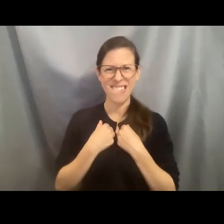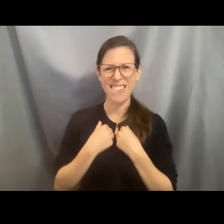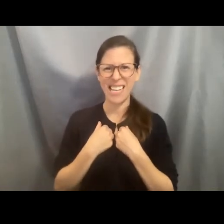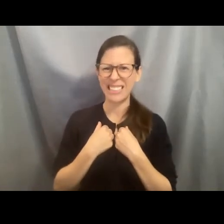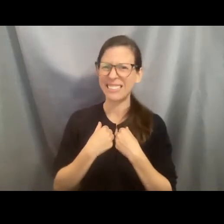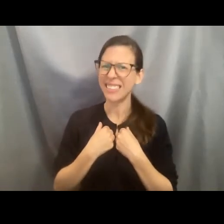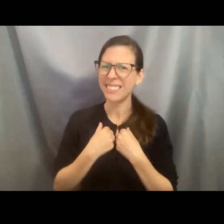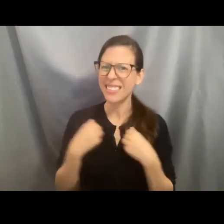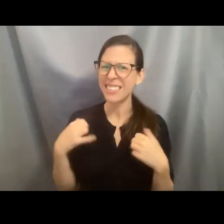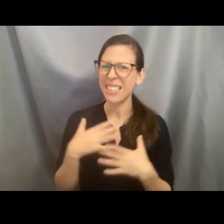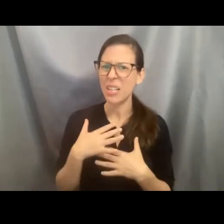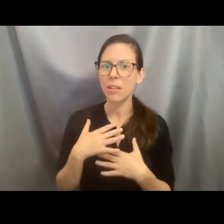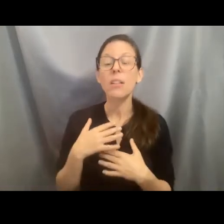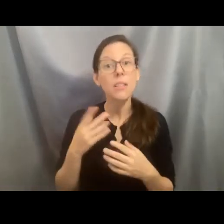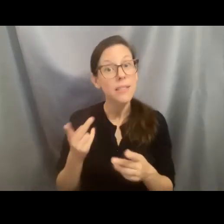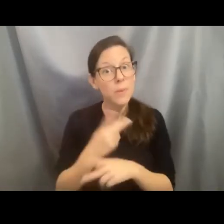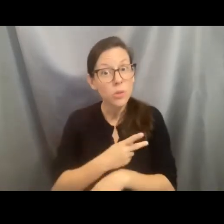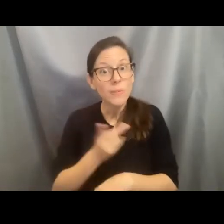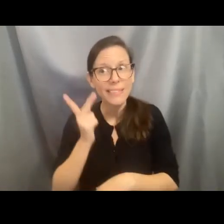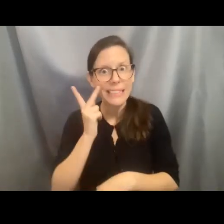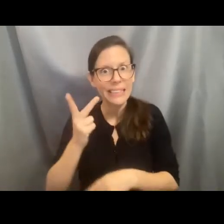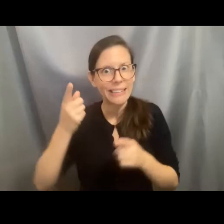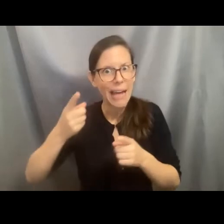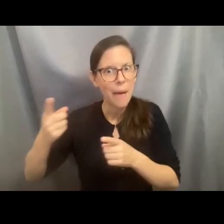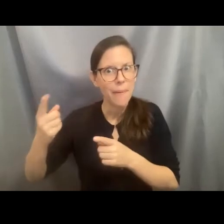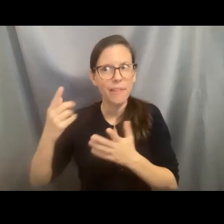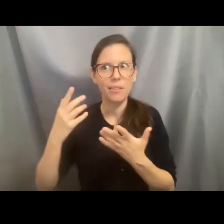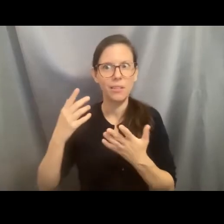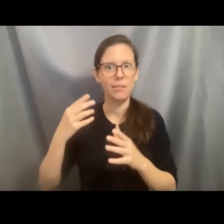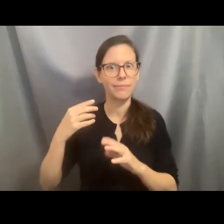know, we know how people have been treated throughout